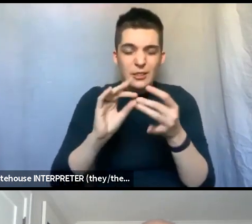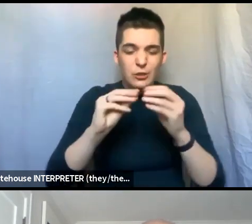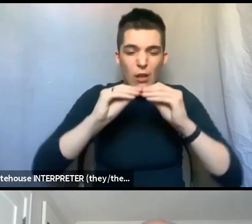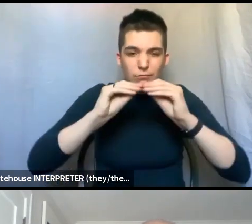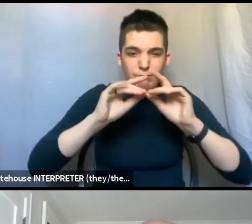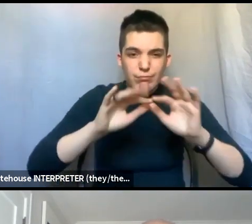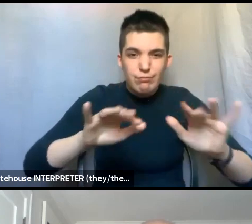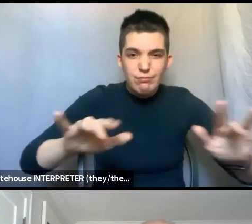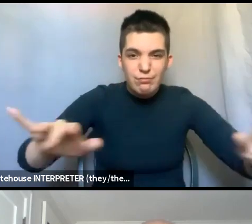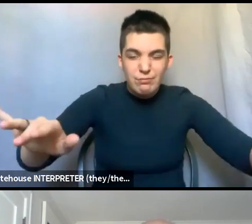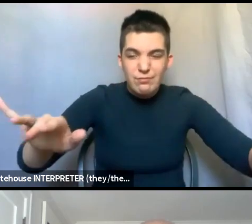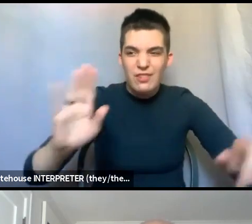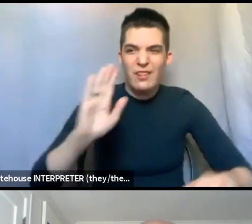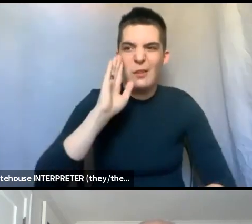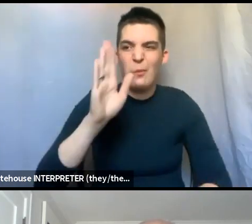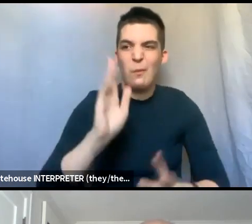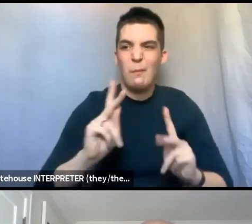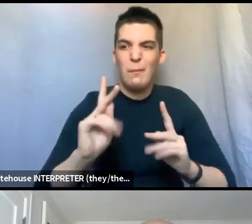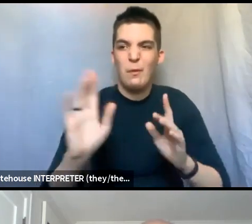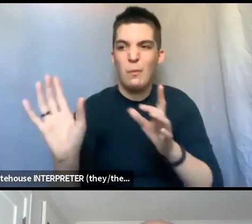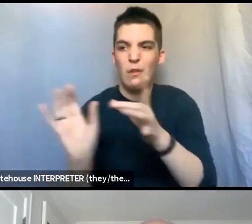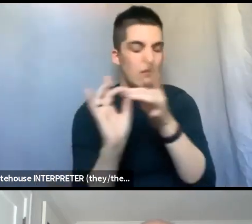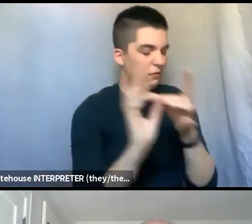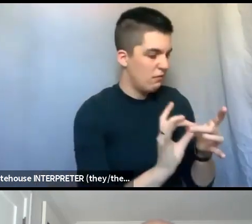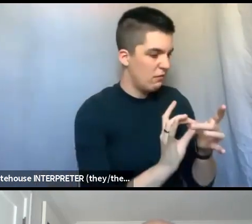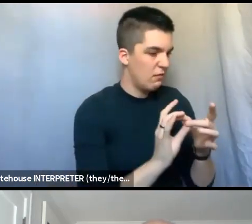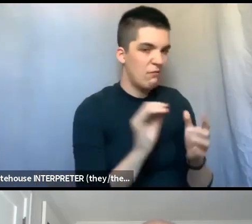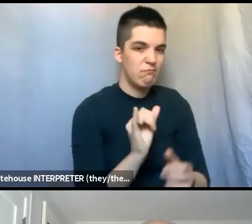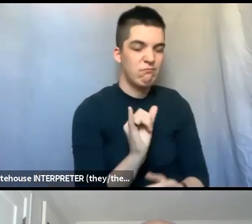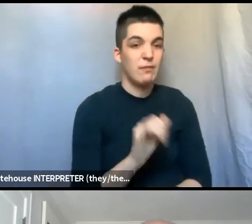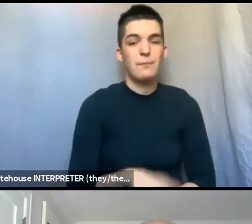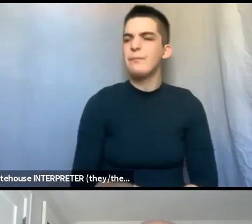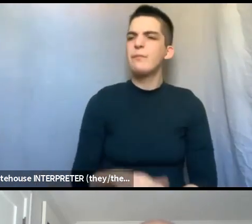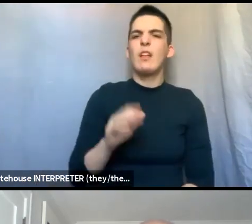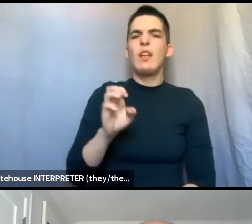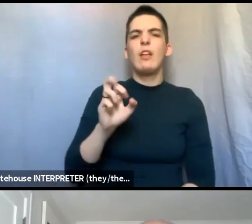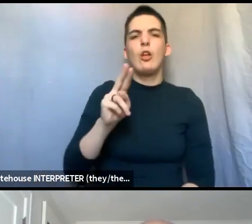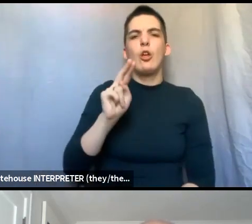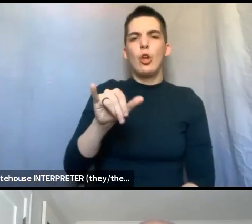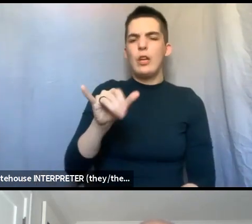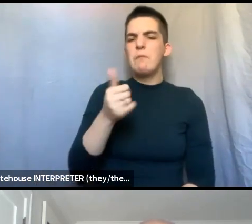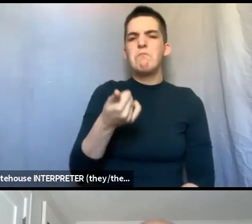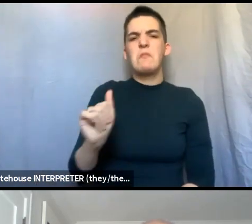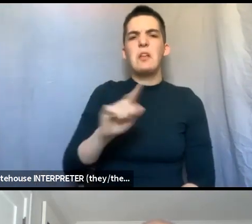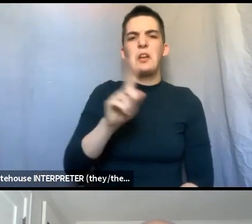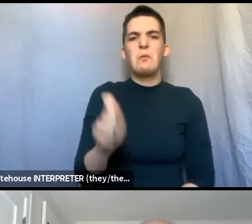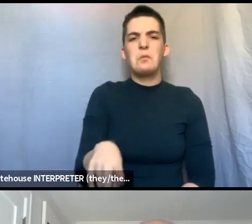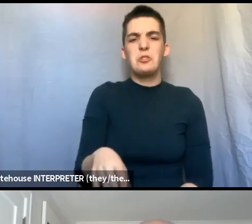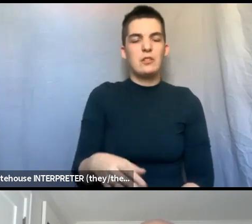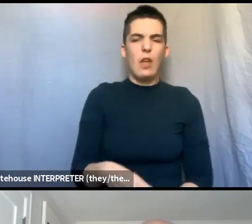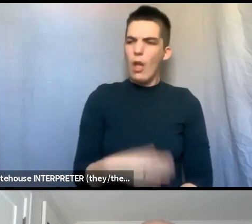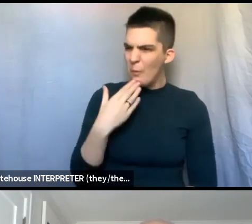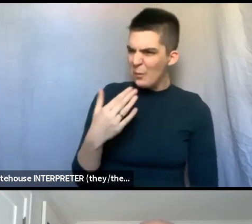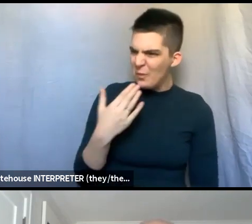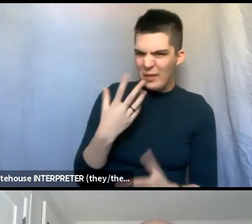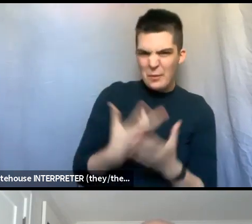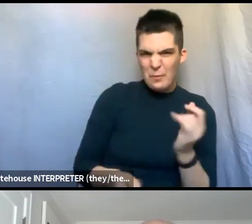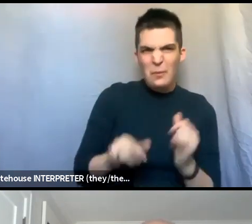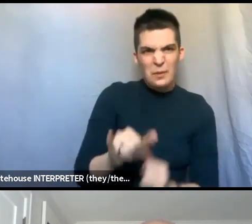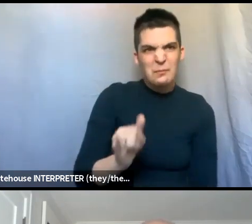you. Yeah. And with Mahalia Jackson. Ernie, any questions you want to ask us from the... Yeah, thank you both. It was really, really